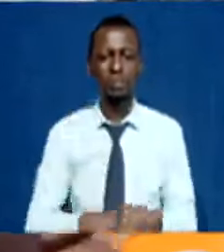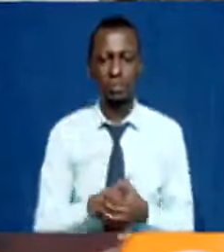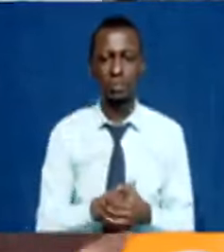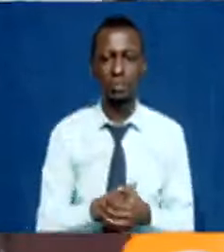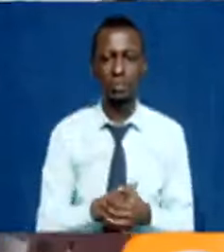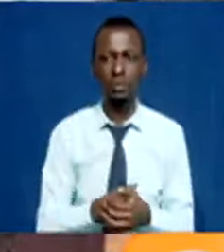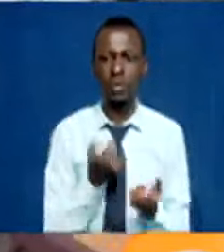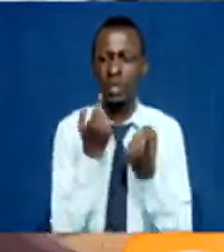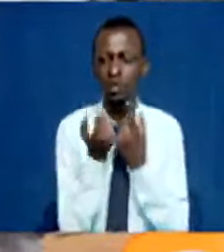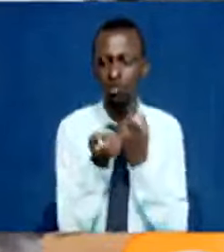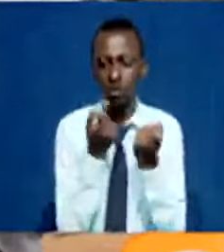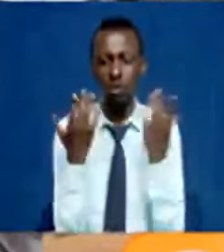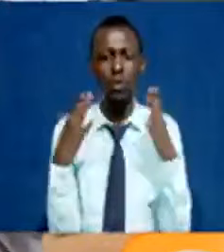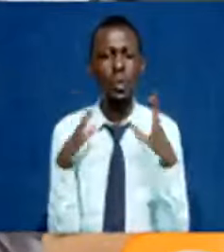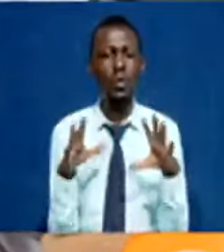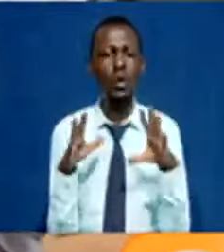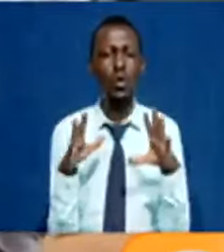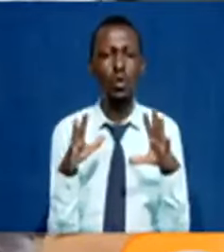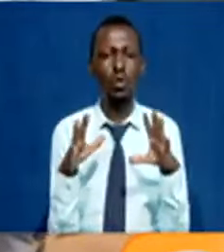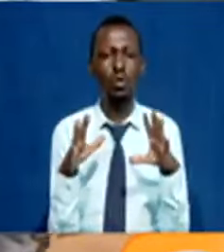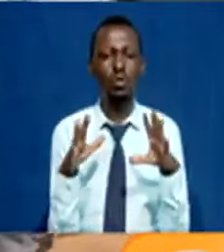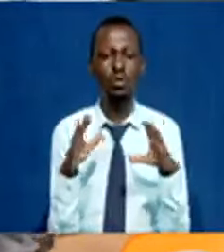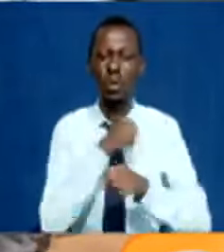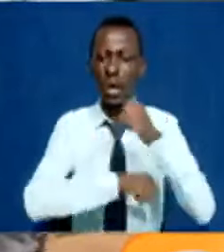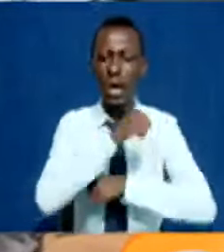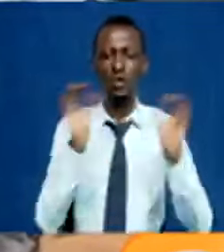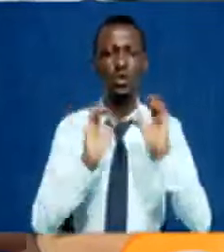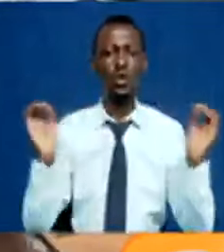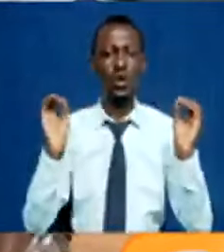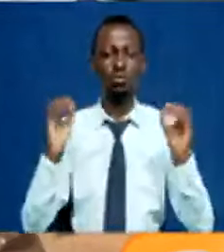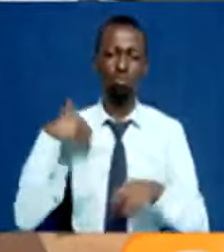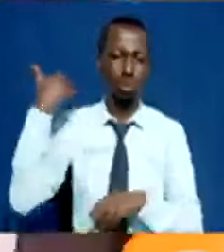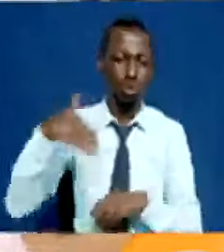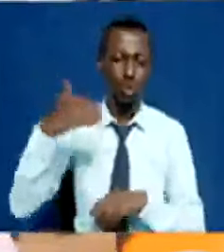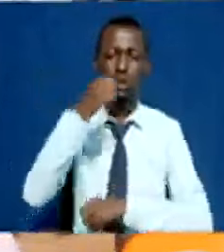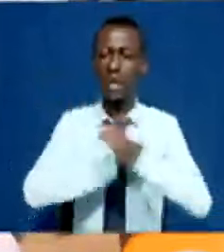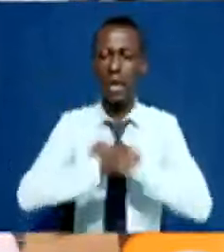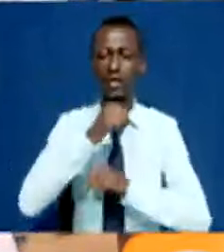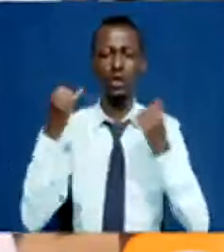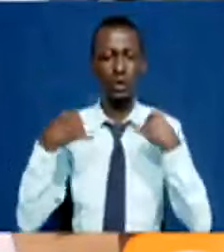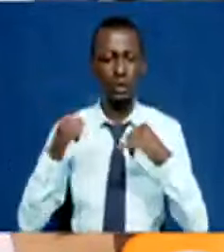Watu wachache ambao wanatufurusha nyuma. Kila siku tukicharibu kwenda atua mbele,